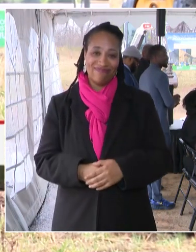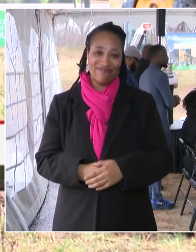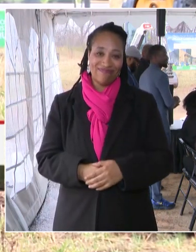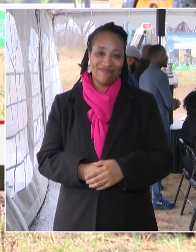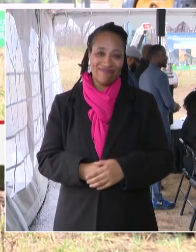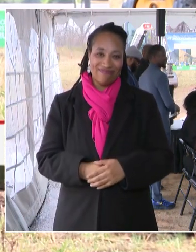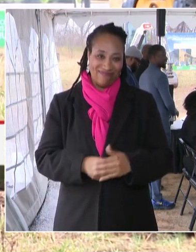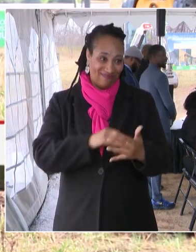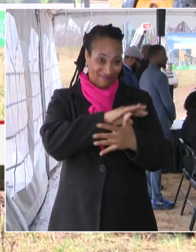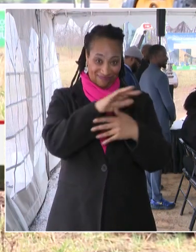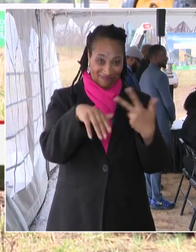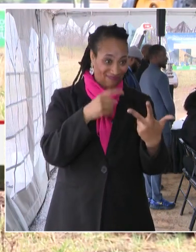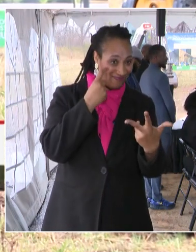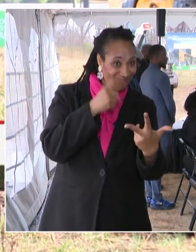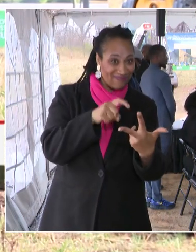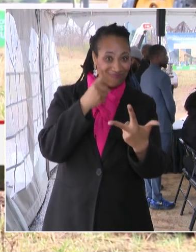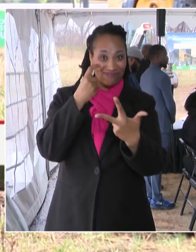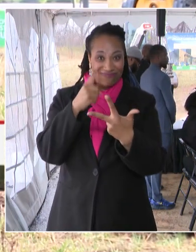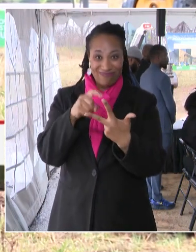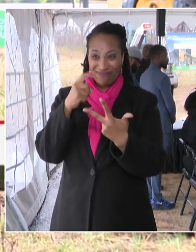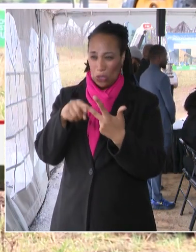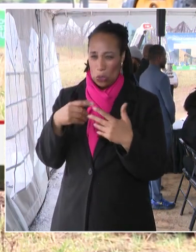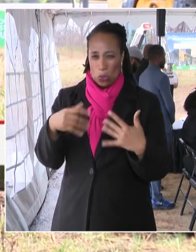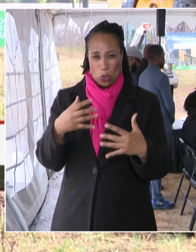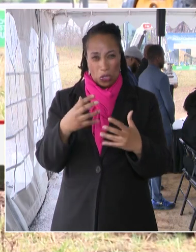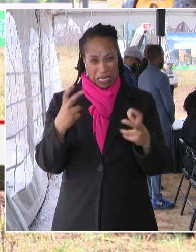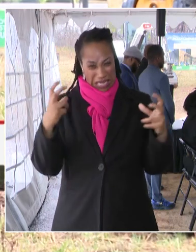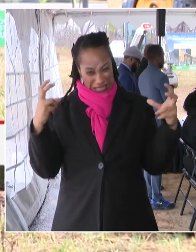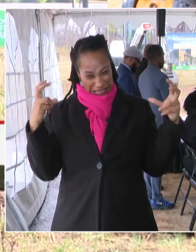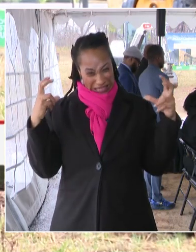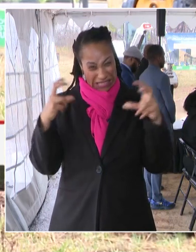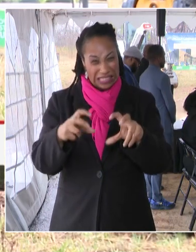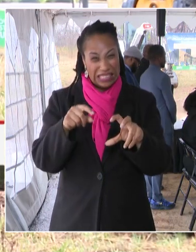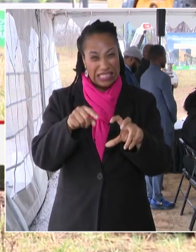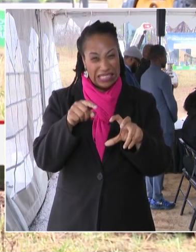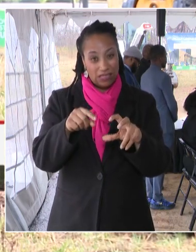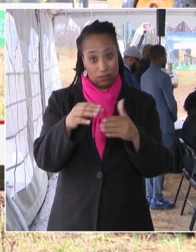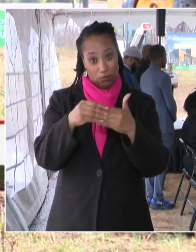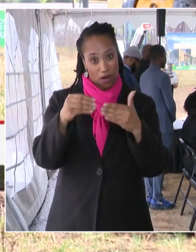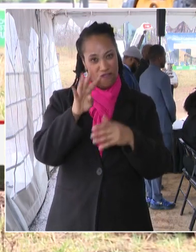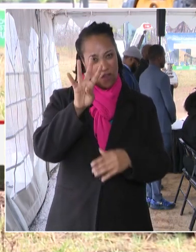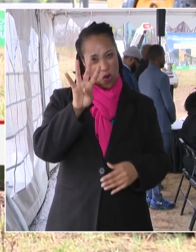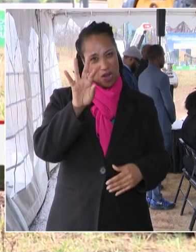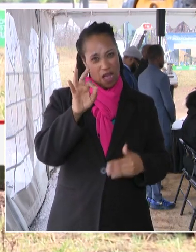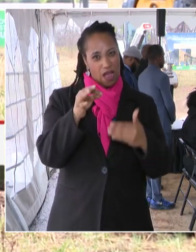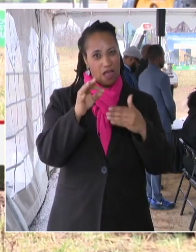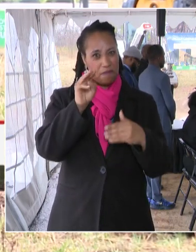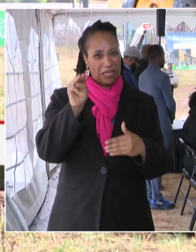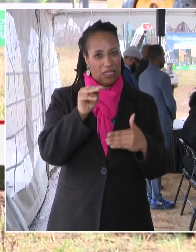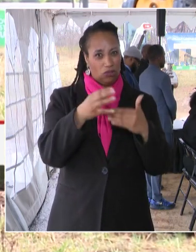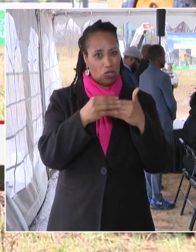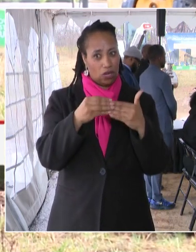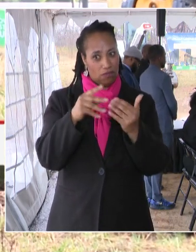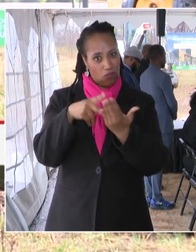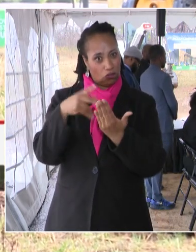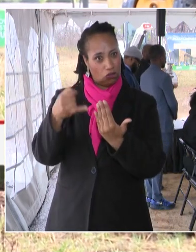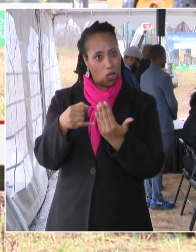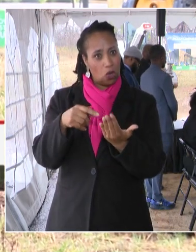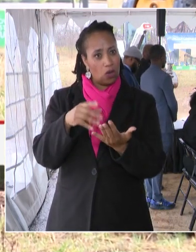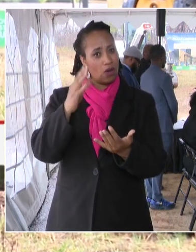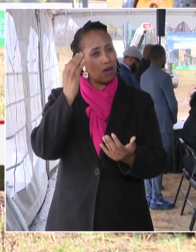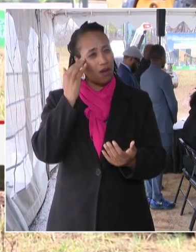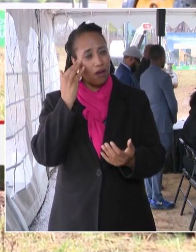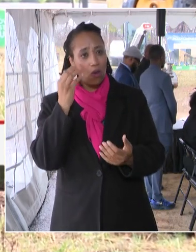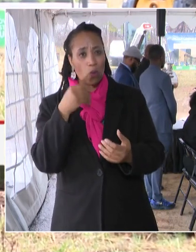This is a $49 million project. As the mayor has indicated, she has described the specs. We are really